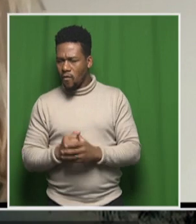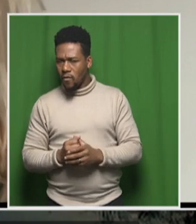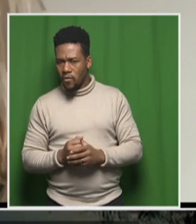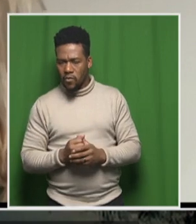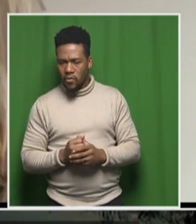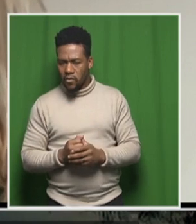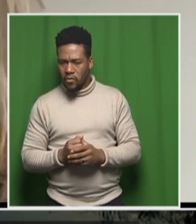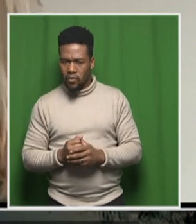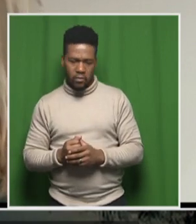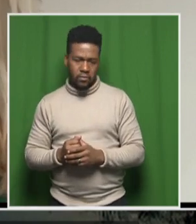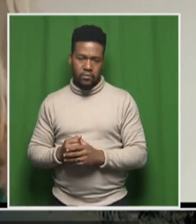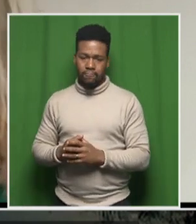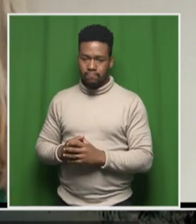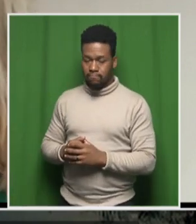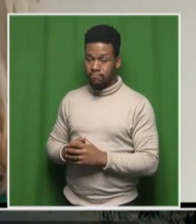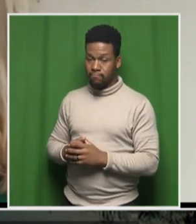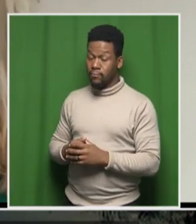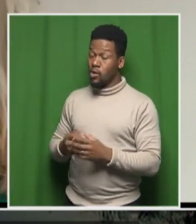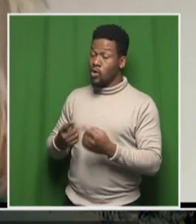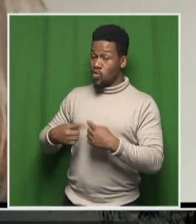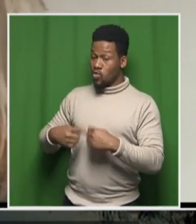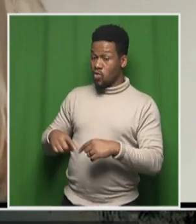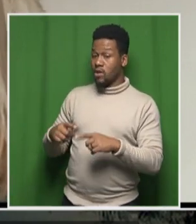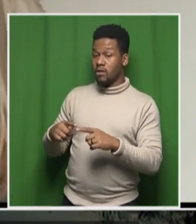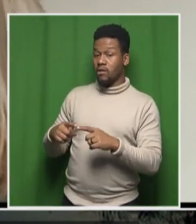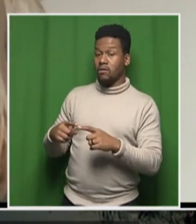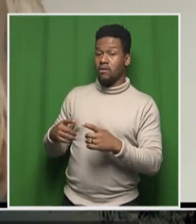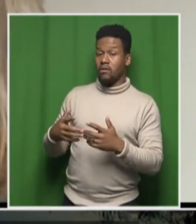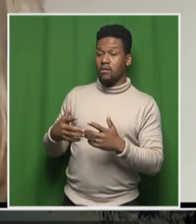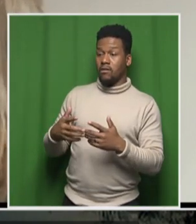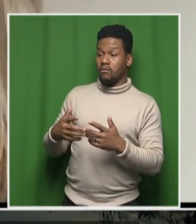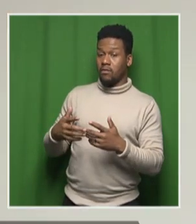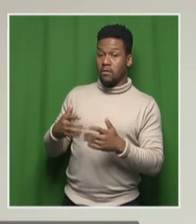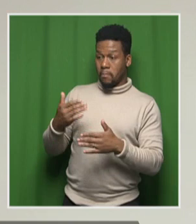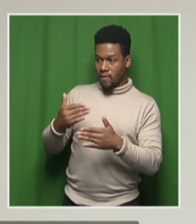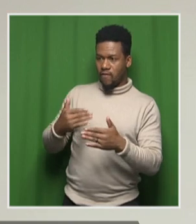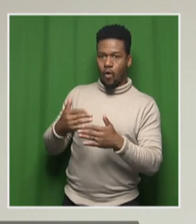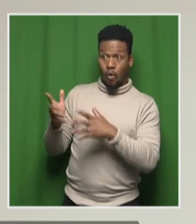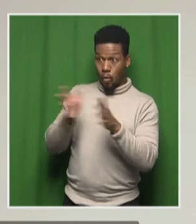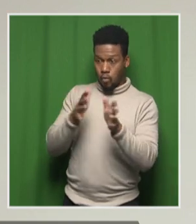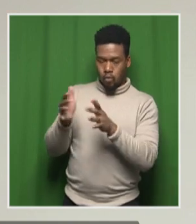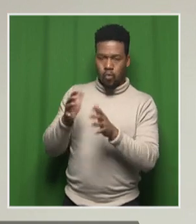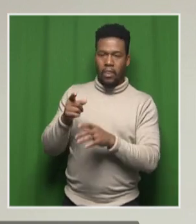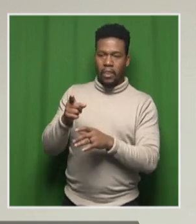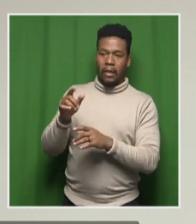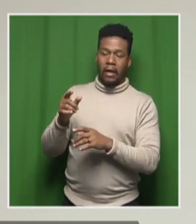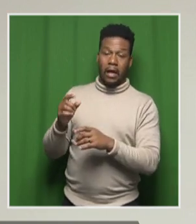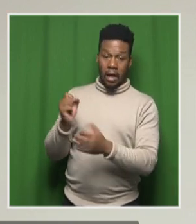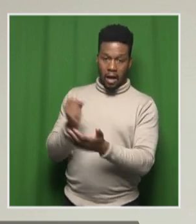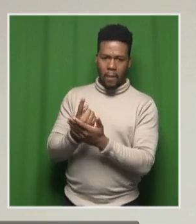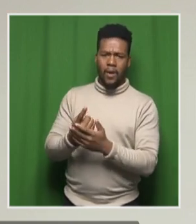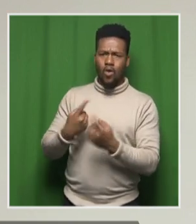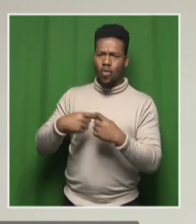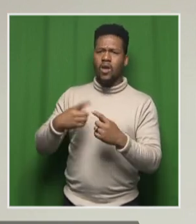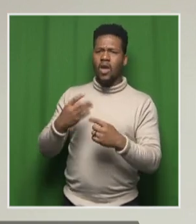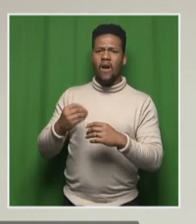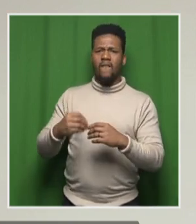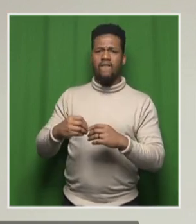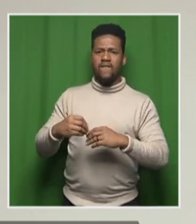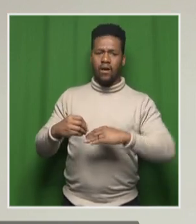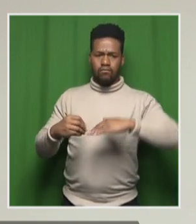So we were pretty well set up, I think, Simpiwe, before the time. We have solar panels, so that we